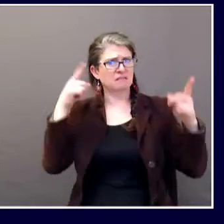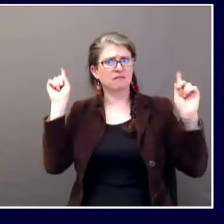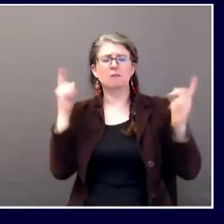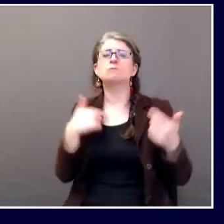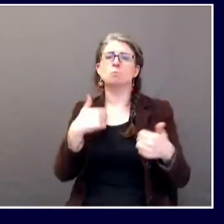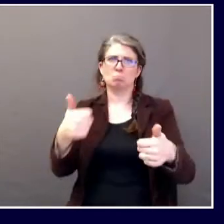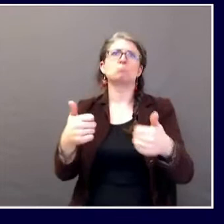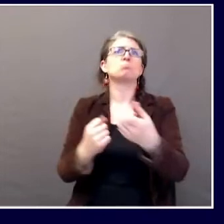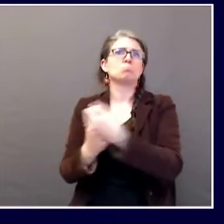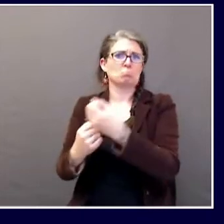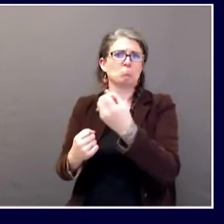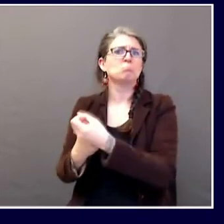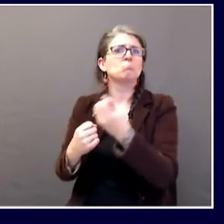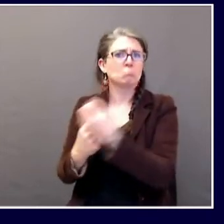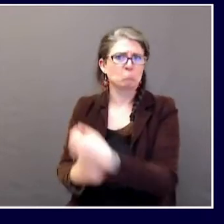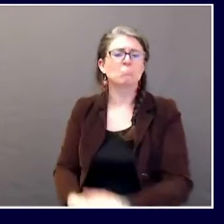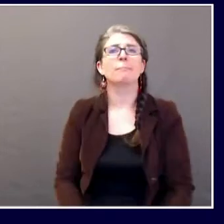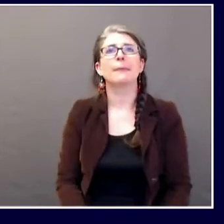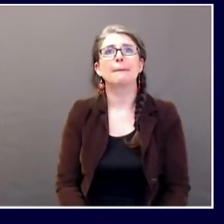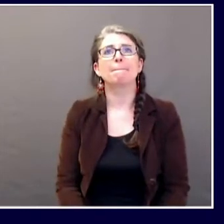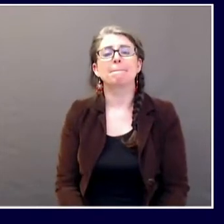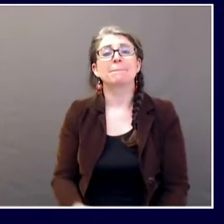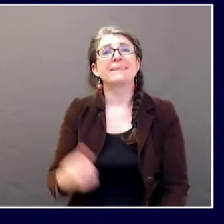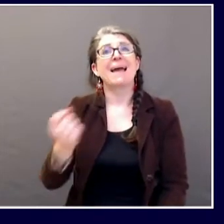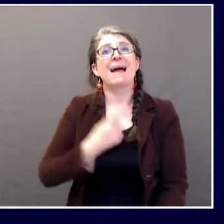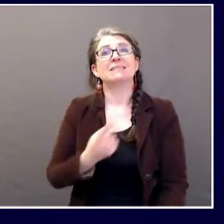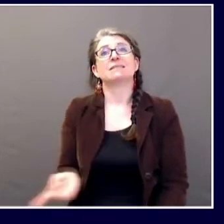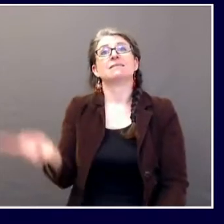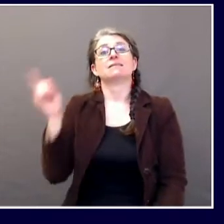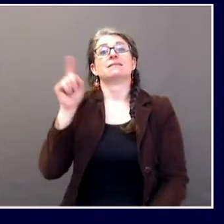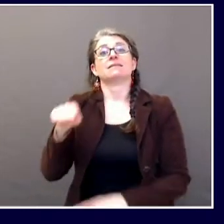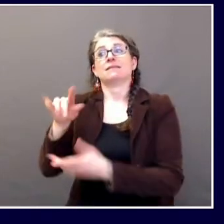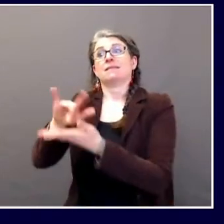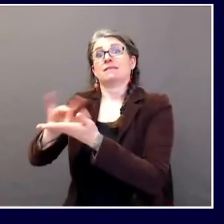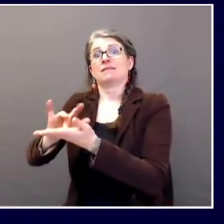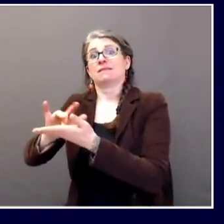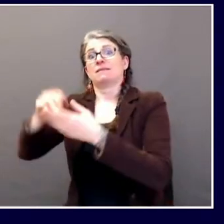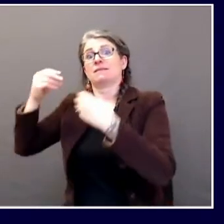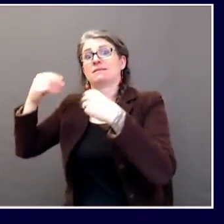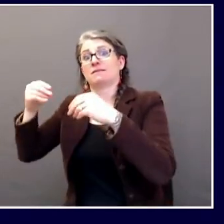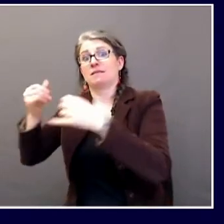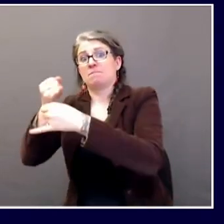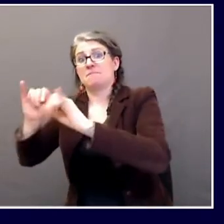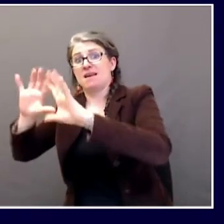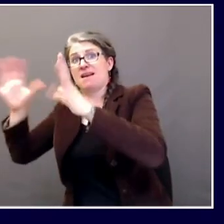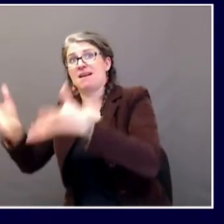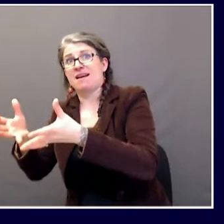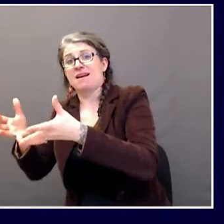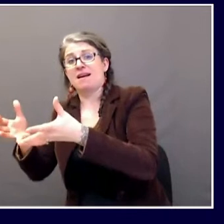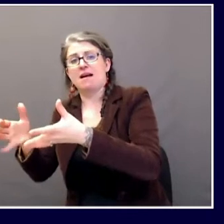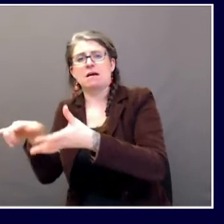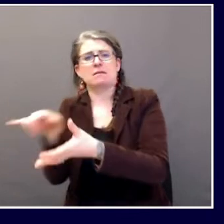direct analogy between the work that independent pharmacies have done and independent medical practices. Indeed,